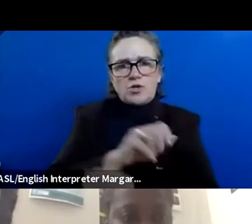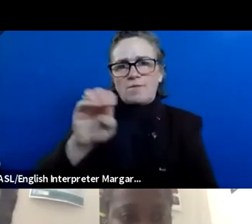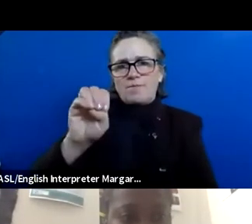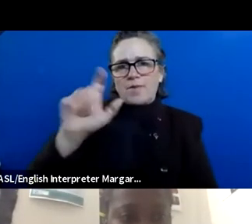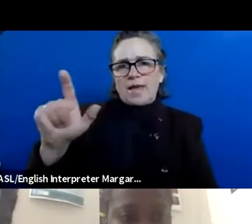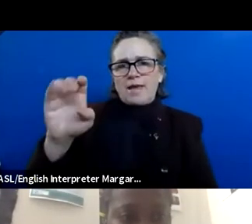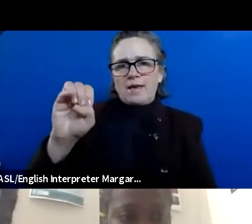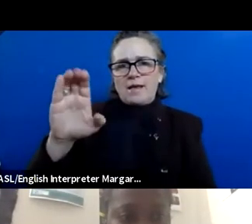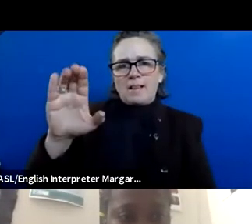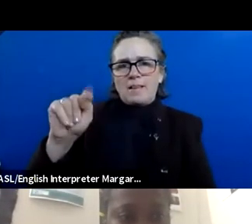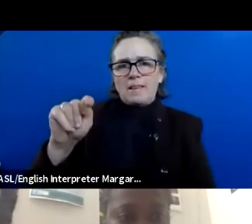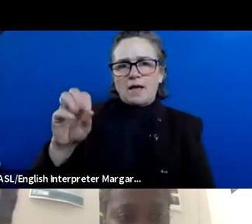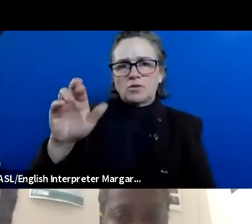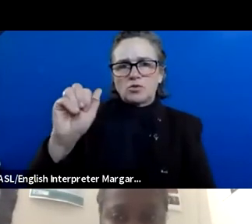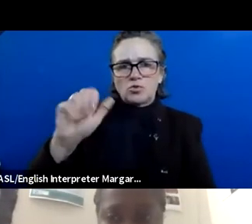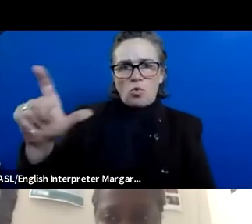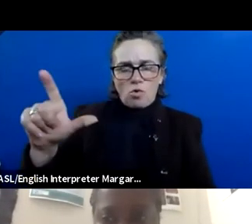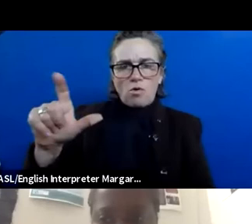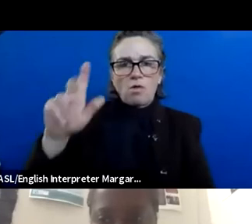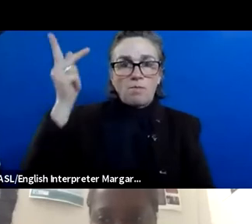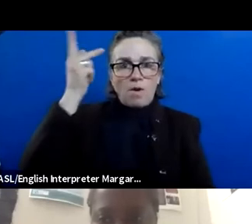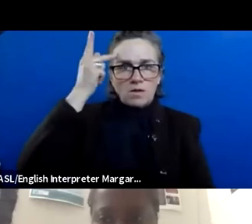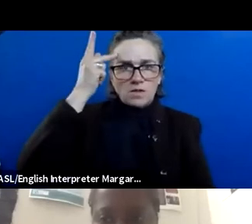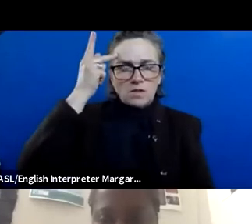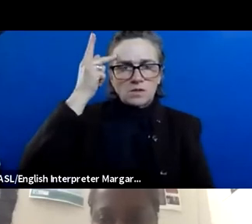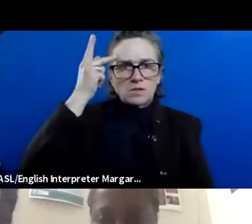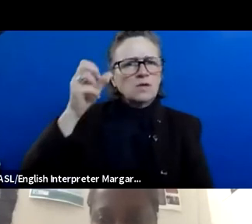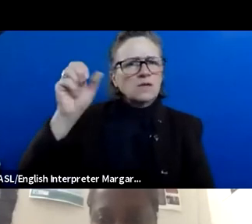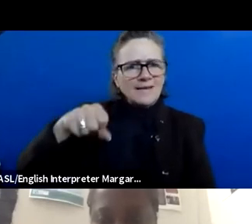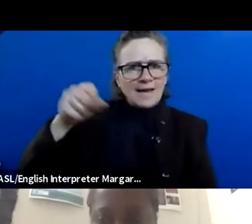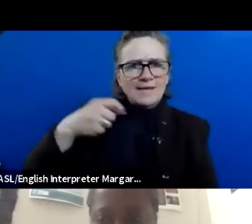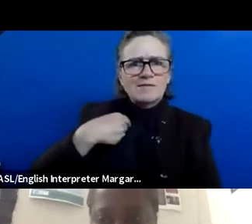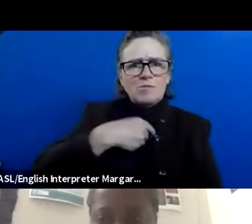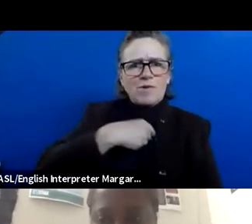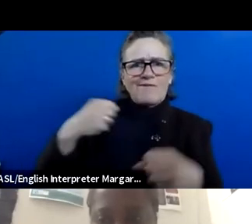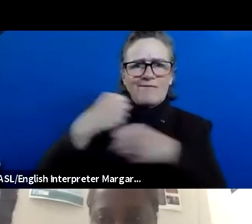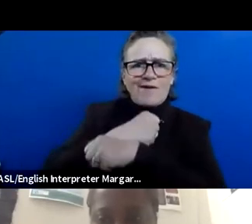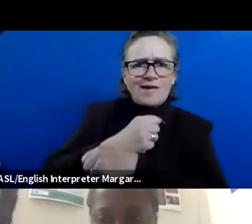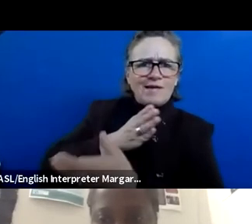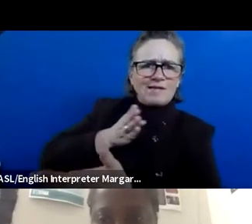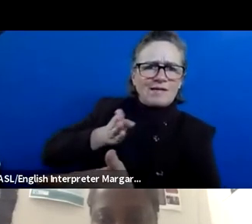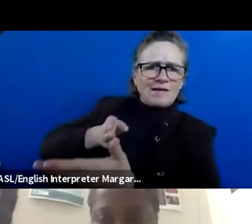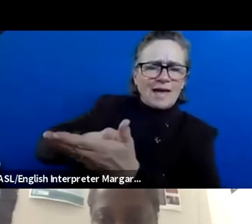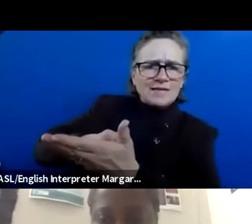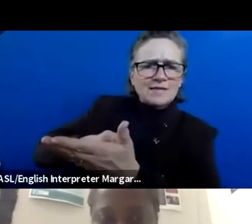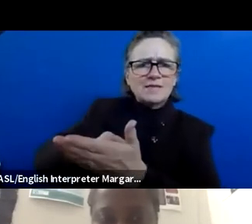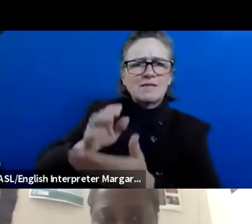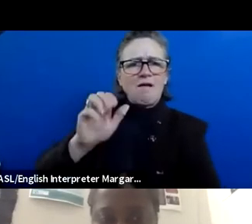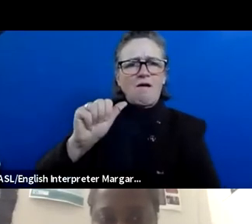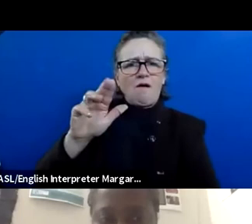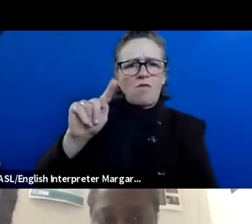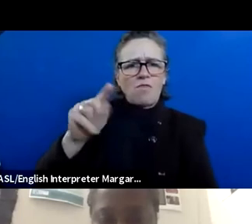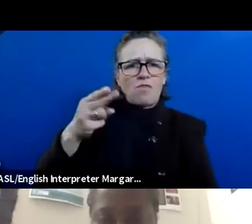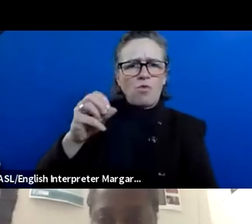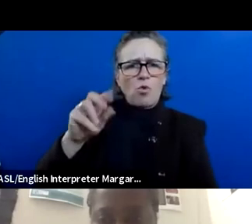of authoritarianism and fascism, but how should we be thinking about this in the long term? When is it appropriate to take